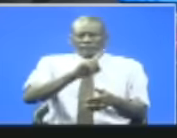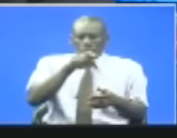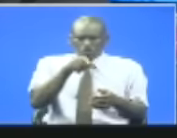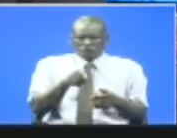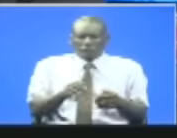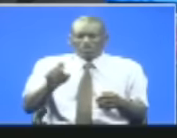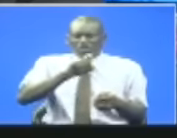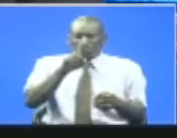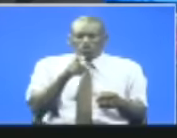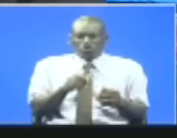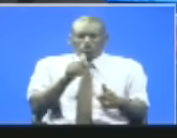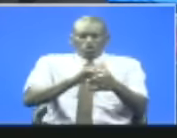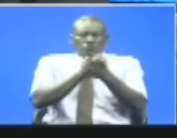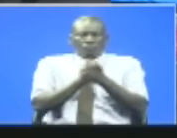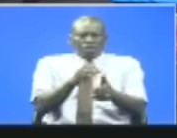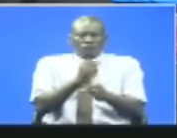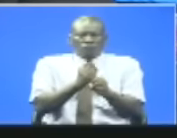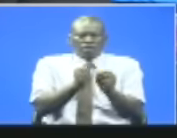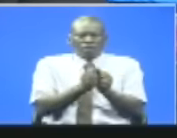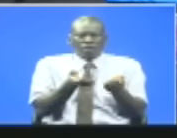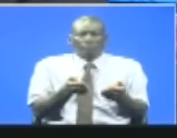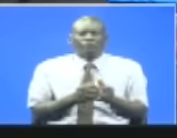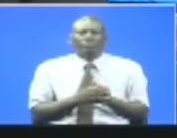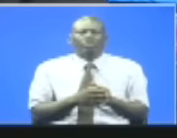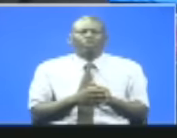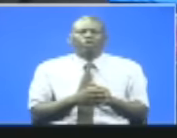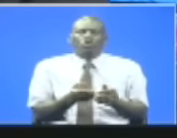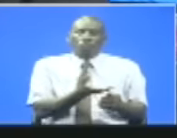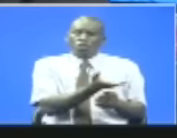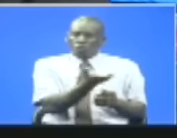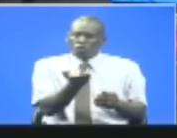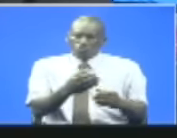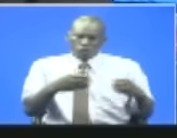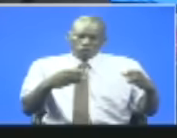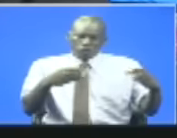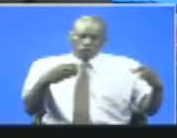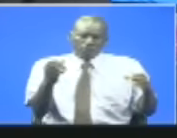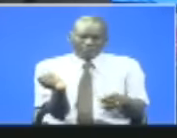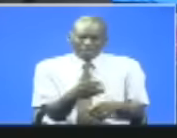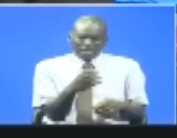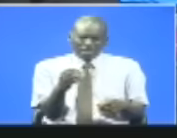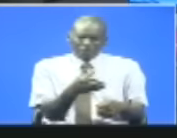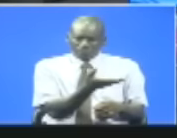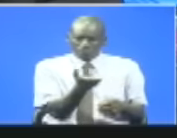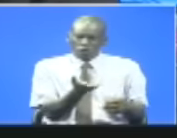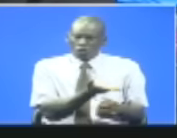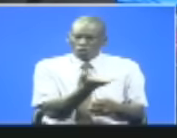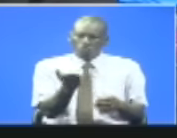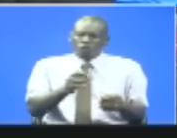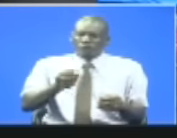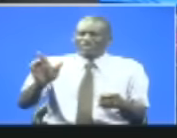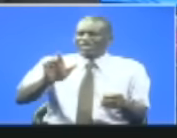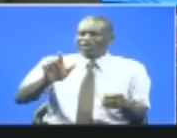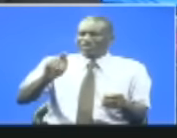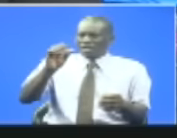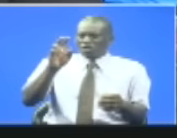The question that Jubilee is working with is those in Mukuru Kwanjenga, those in Lavington